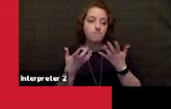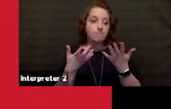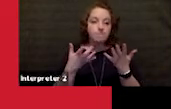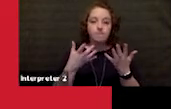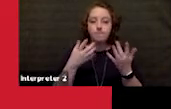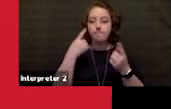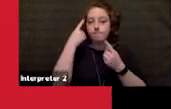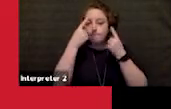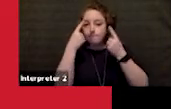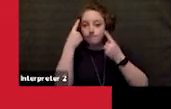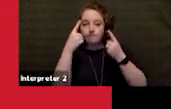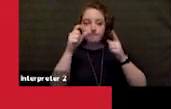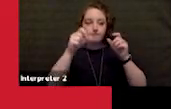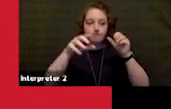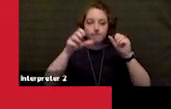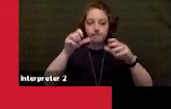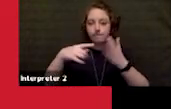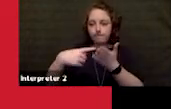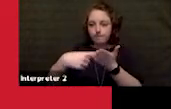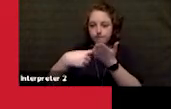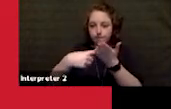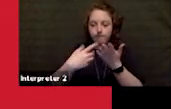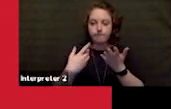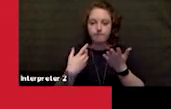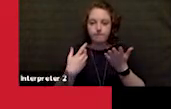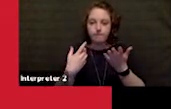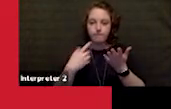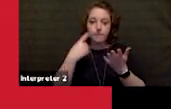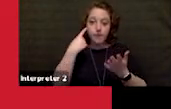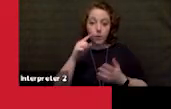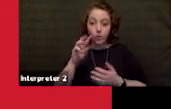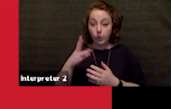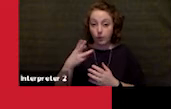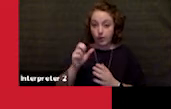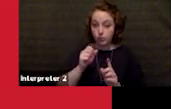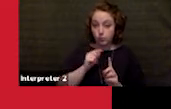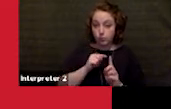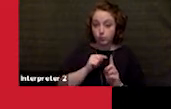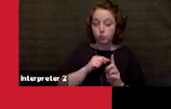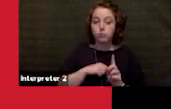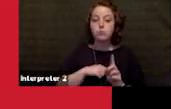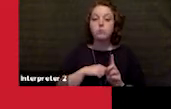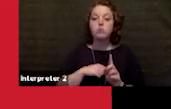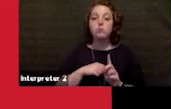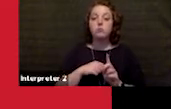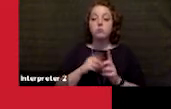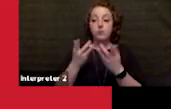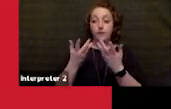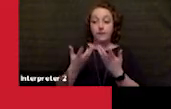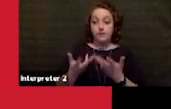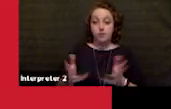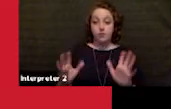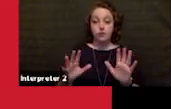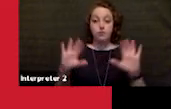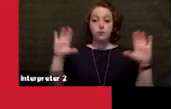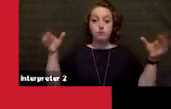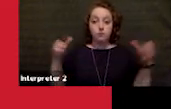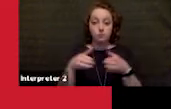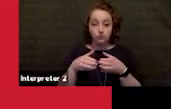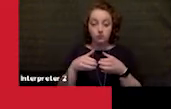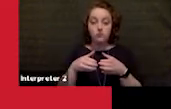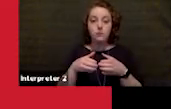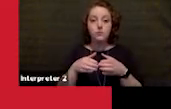thoughts that you have as far as Waco High School. And then we'll come back and there will be a